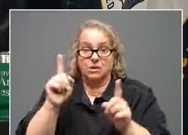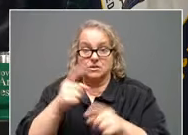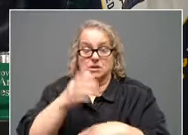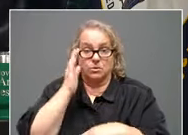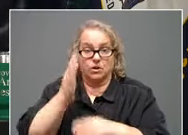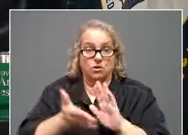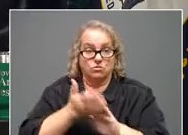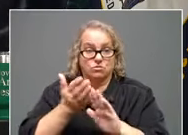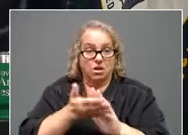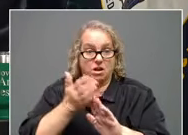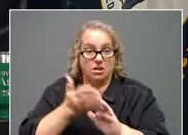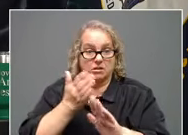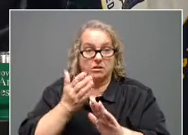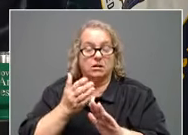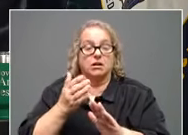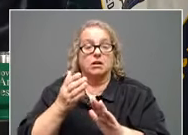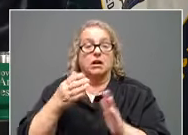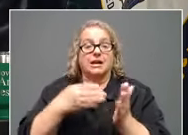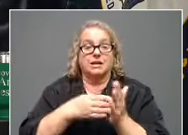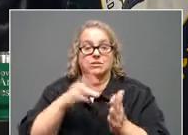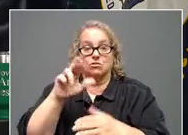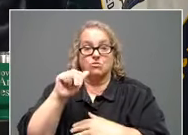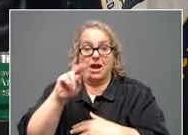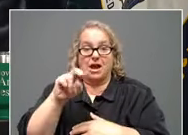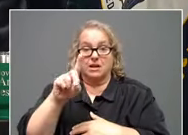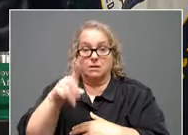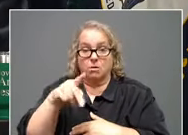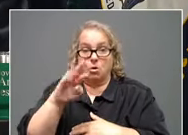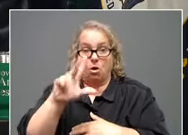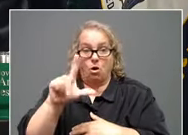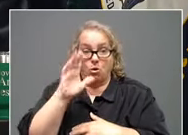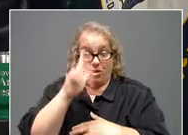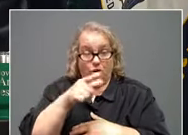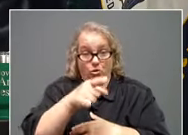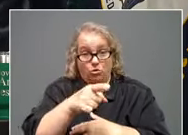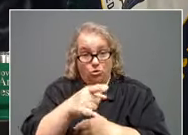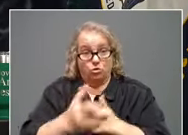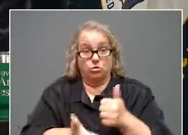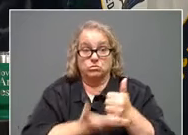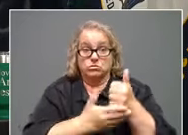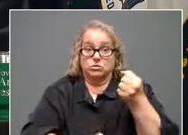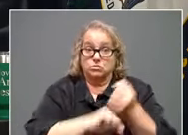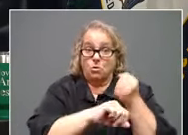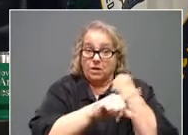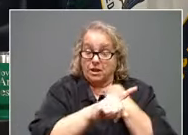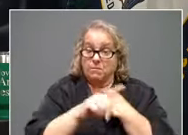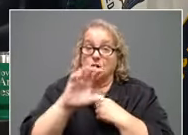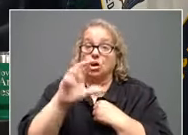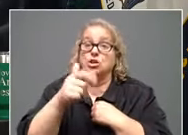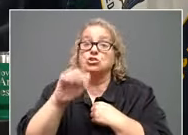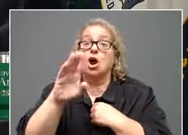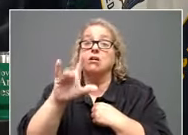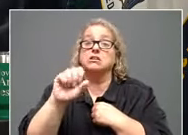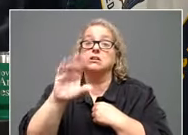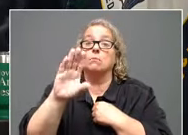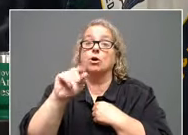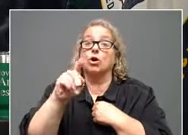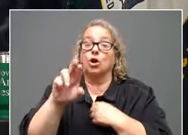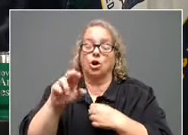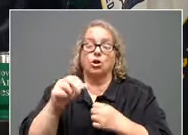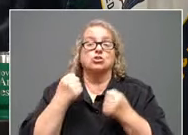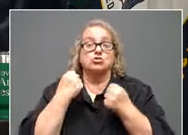going to publicly endorse him? I believe that Charles Booker is a strong candidate. I believe he is